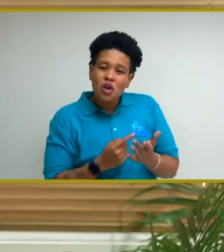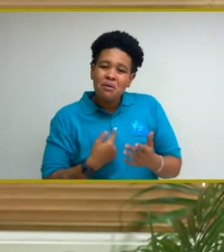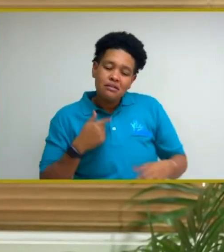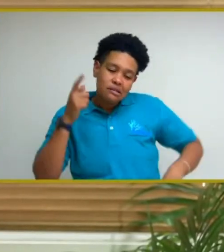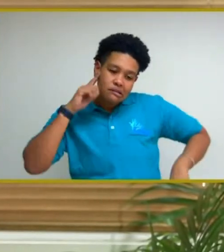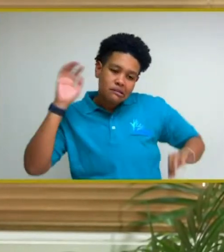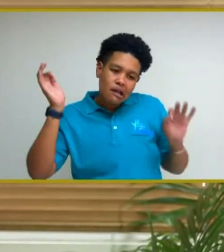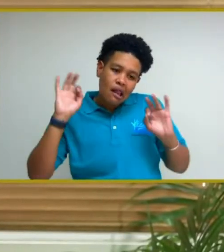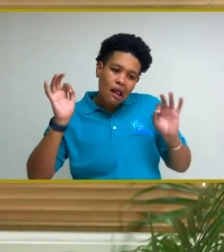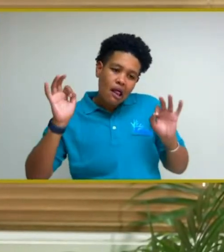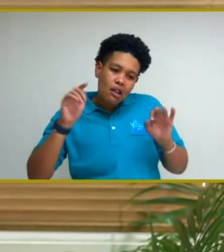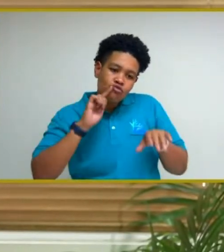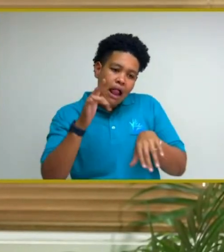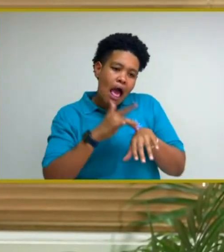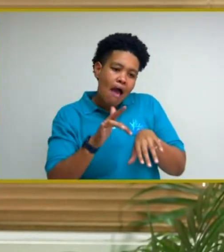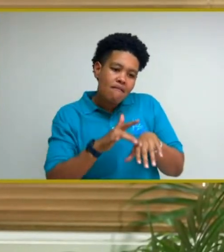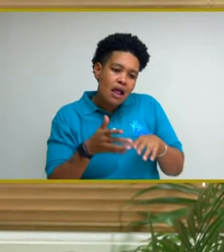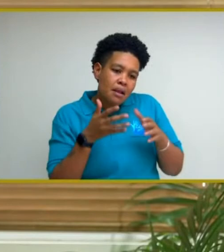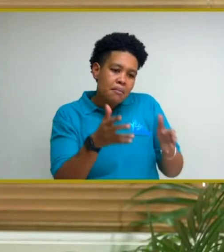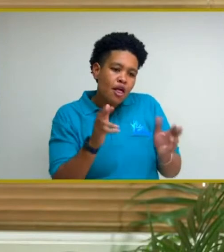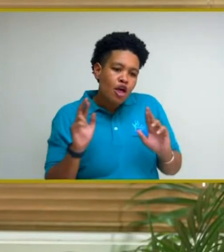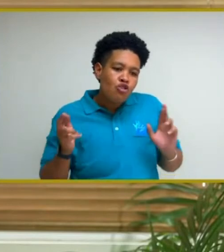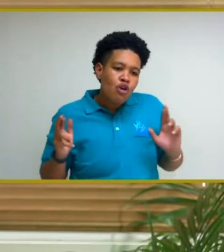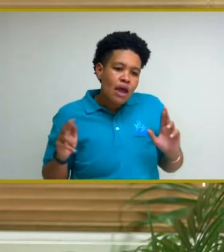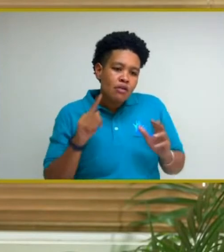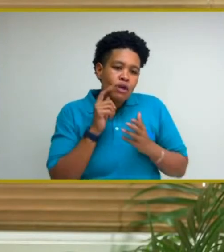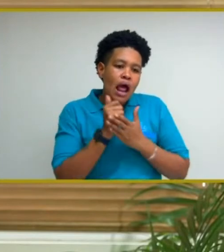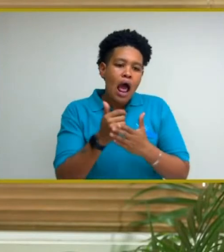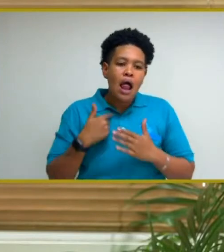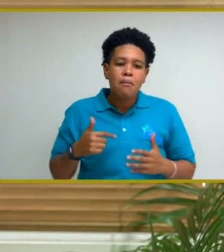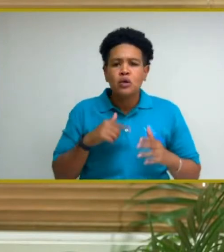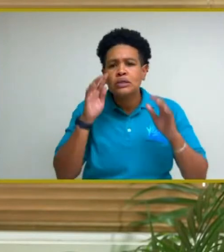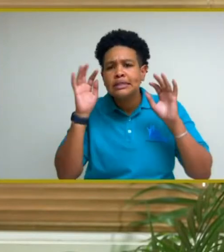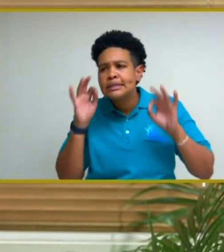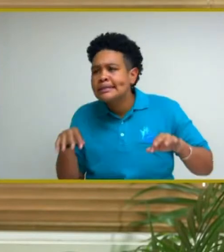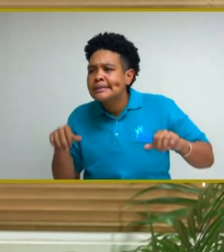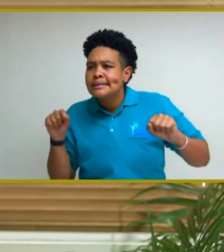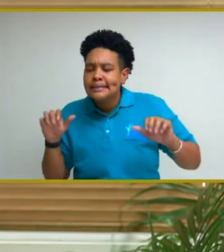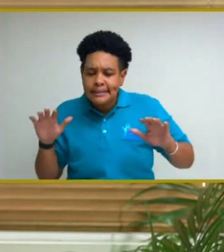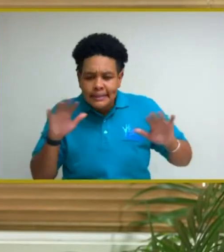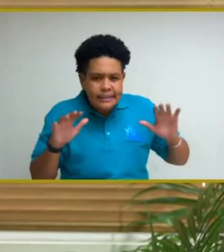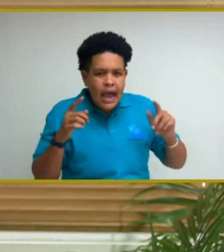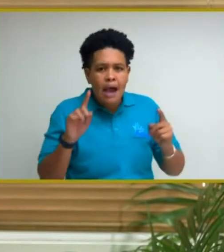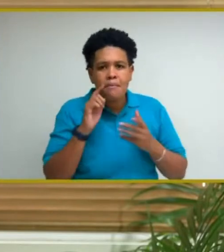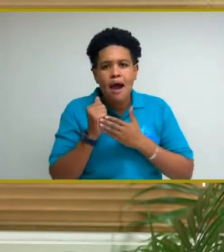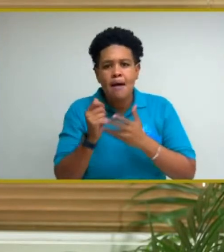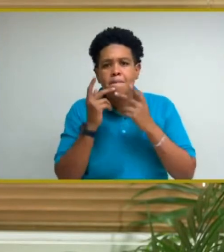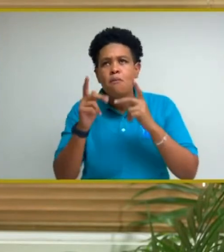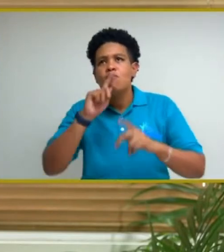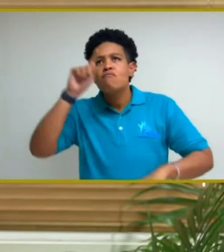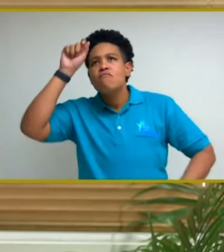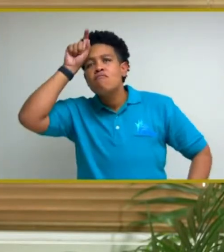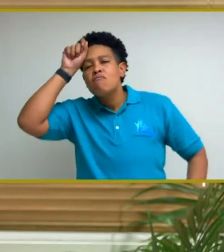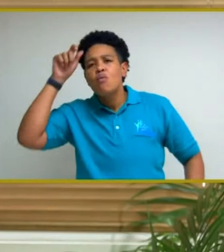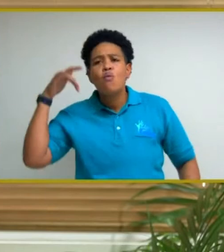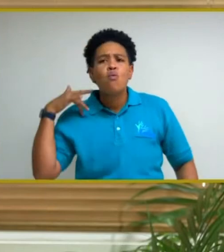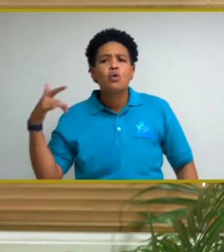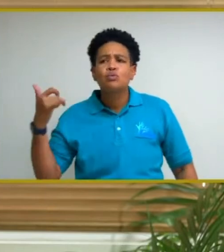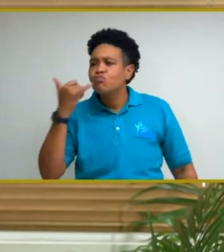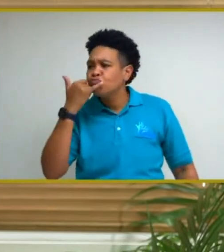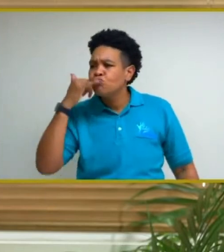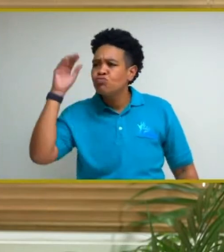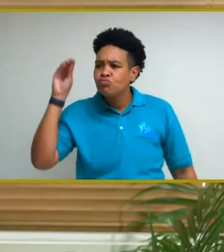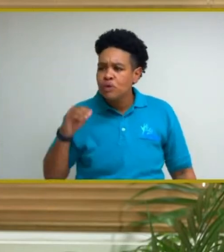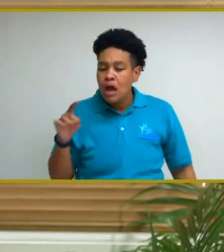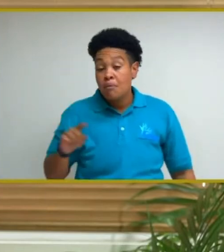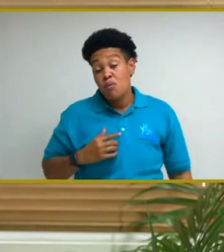that this is available to us, and it helps us to make decisions and to help the public to understand what is happening. I just